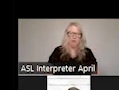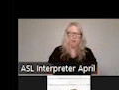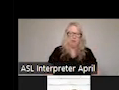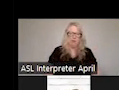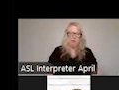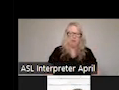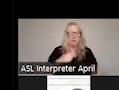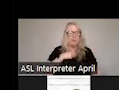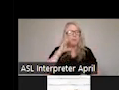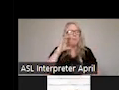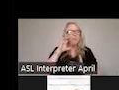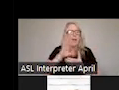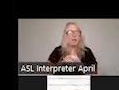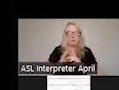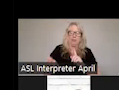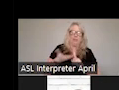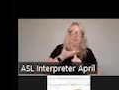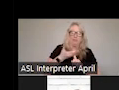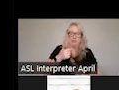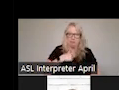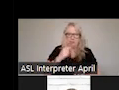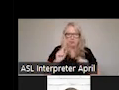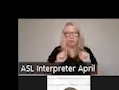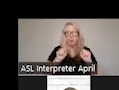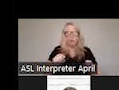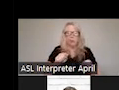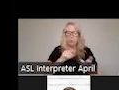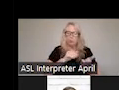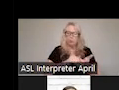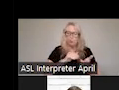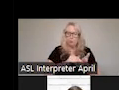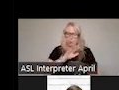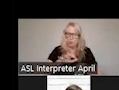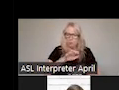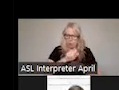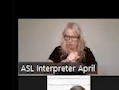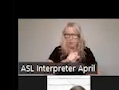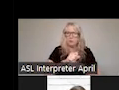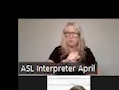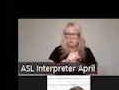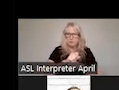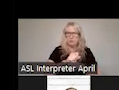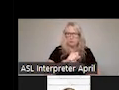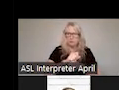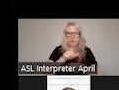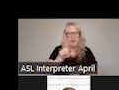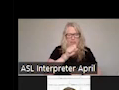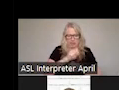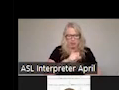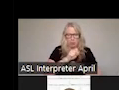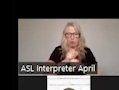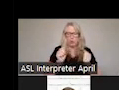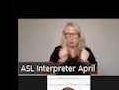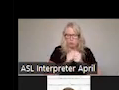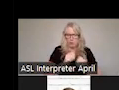my husband convinced me to go to a doctor's appointment, and he had worked with the doctor